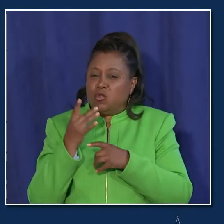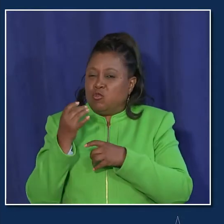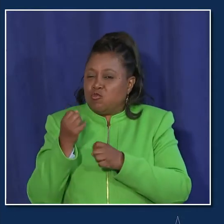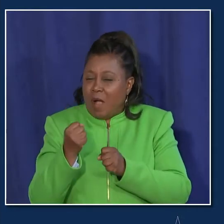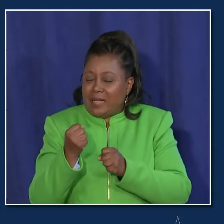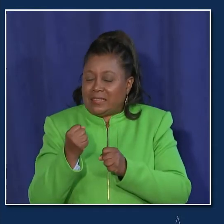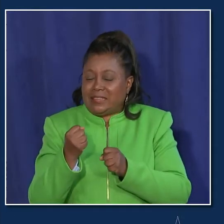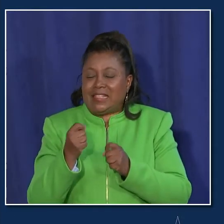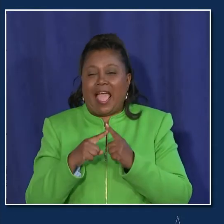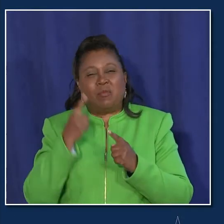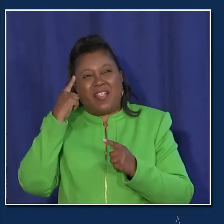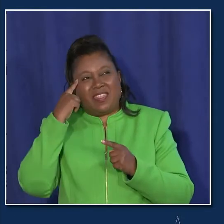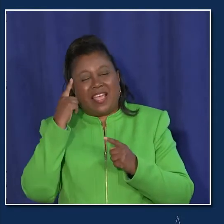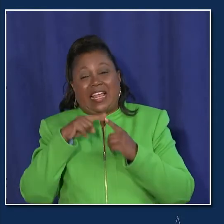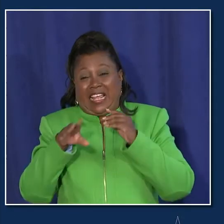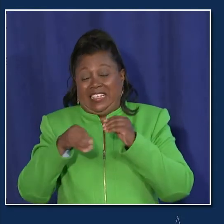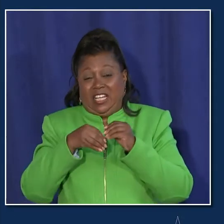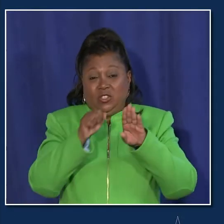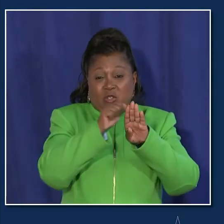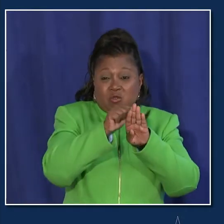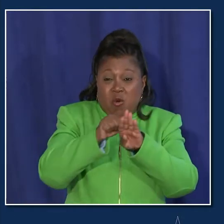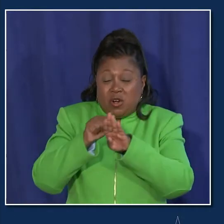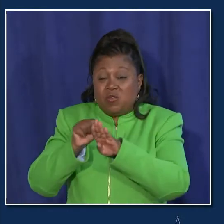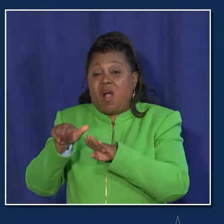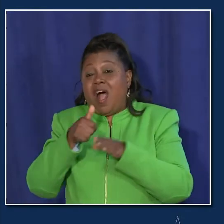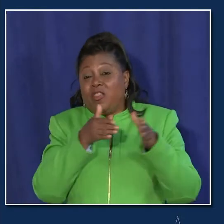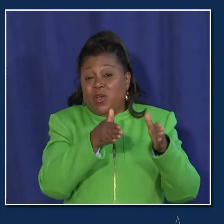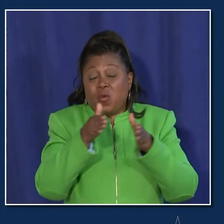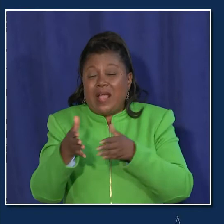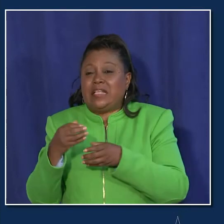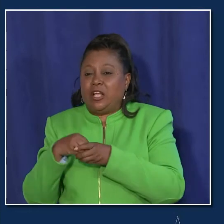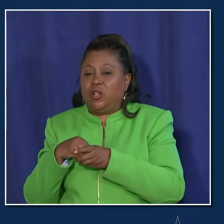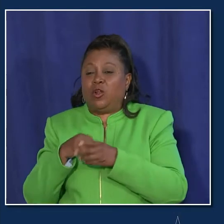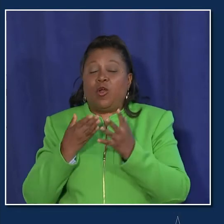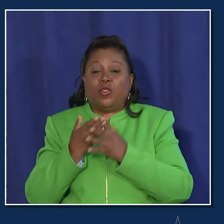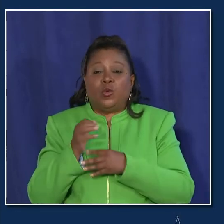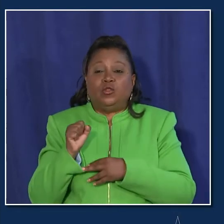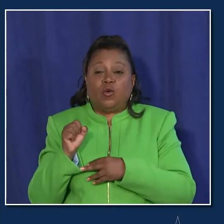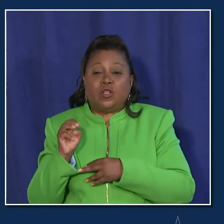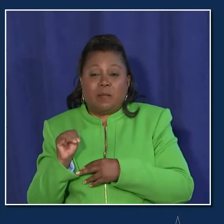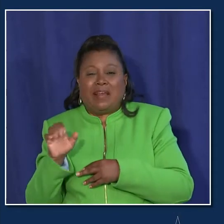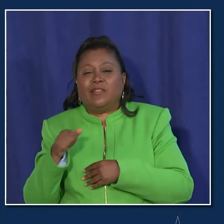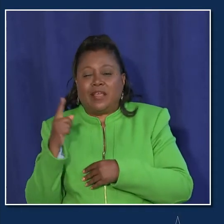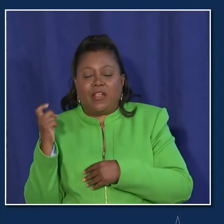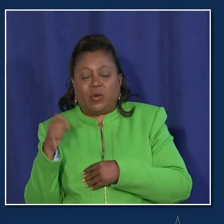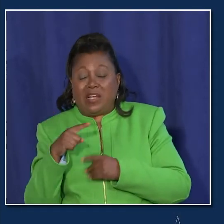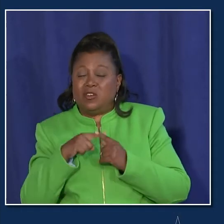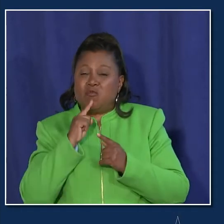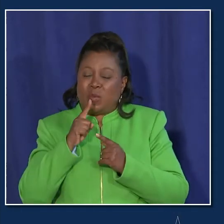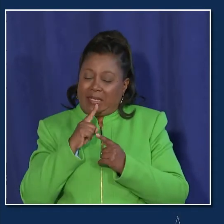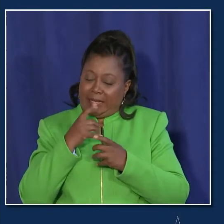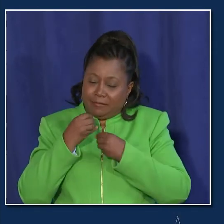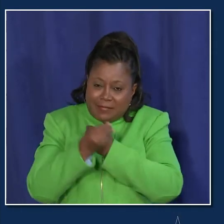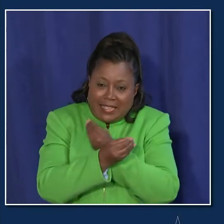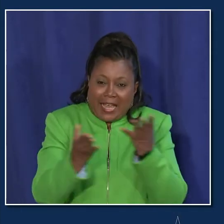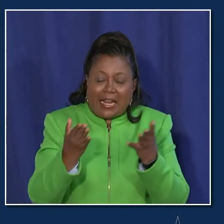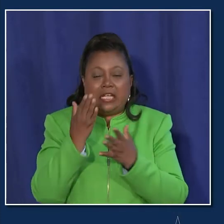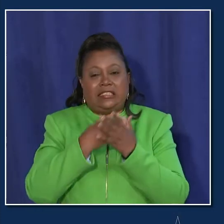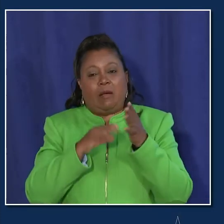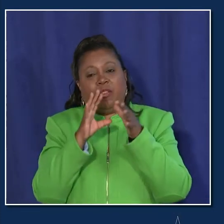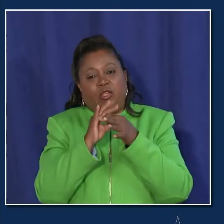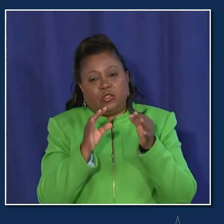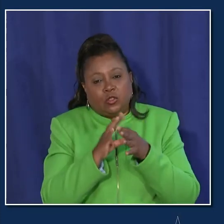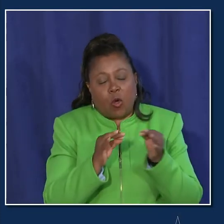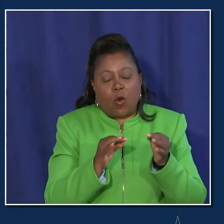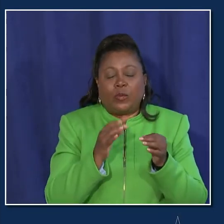trust. And we're thinking, in addition to door-to-door, other ways, including through social media, to the other question, to be really getting out sort of some of the stories